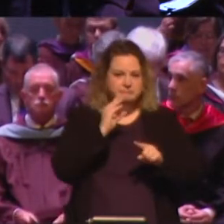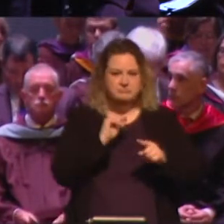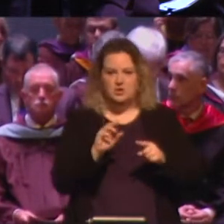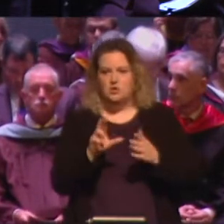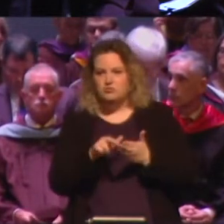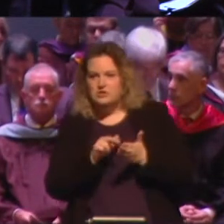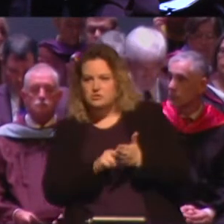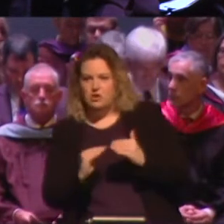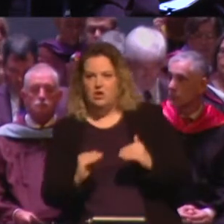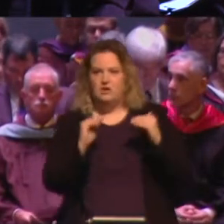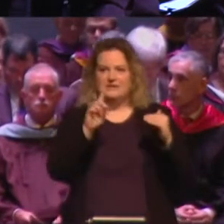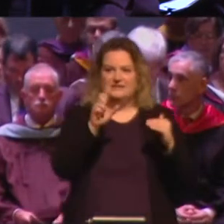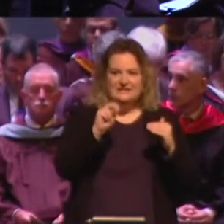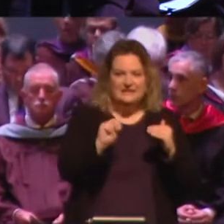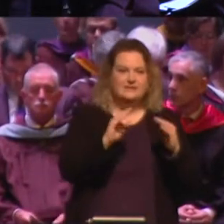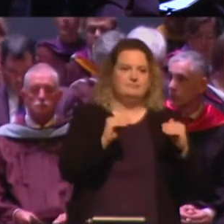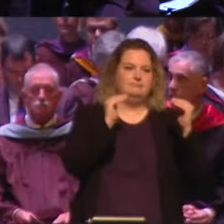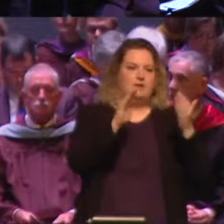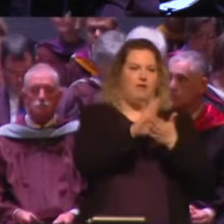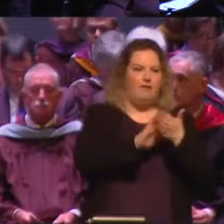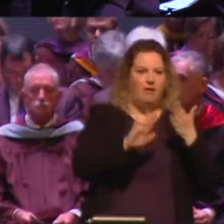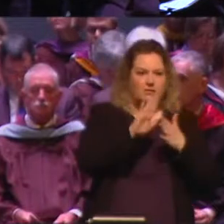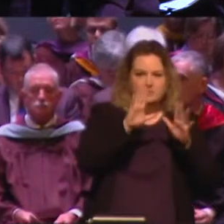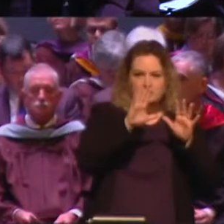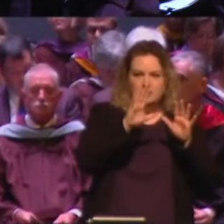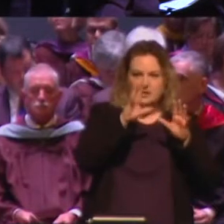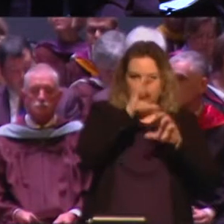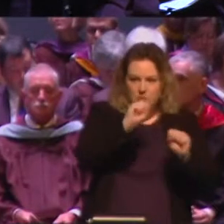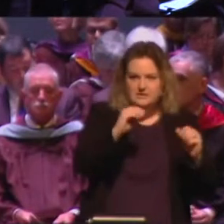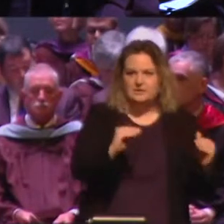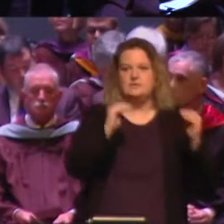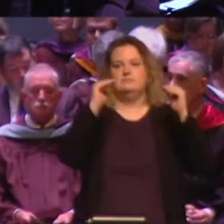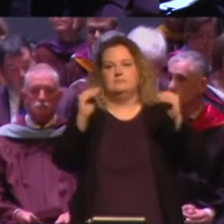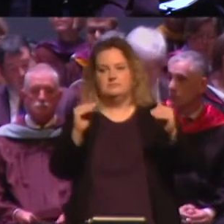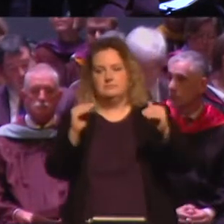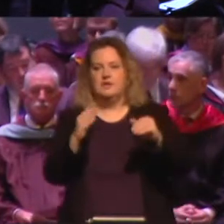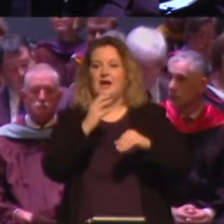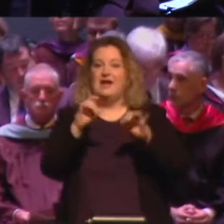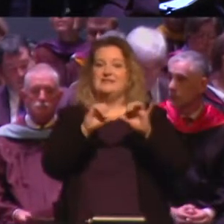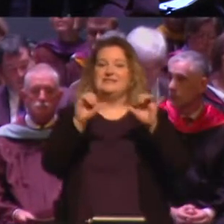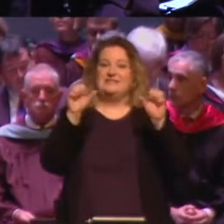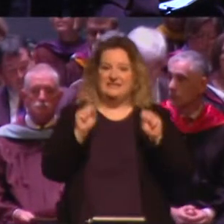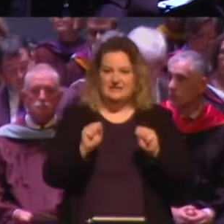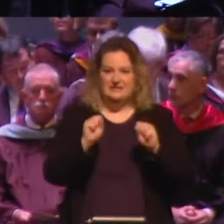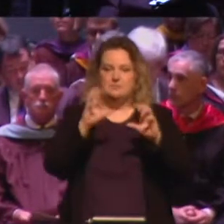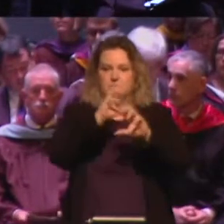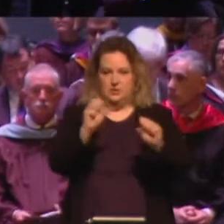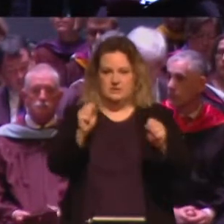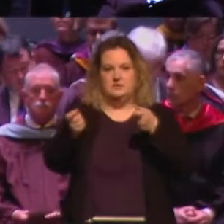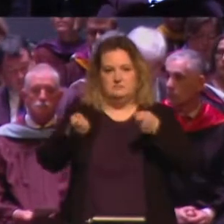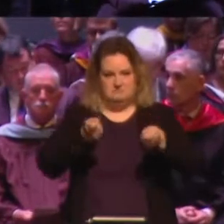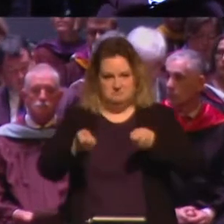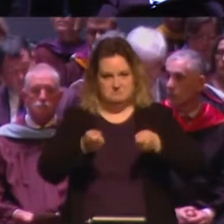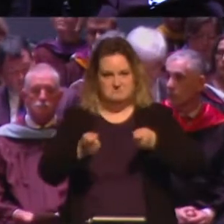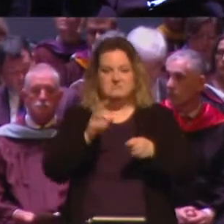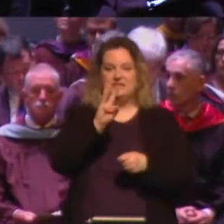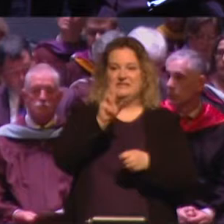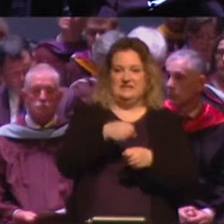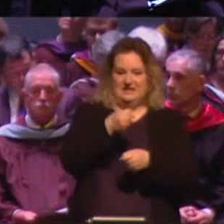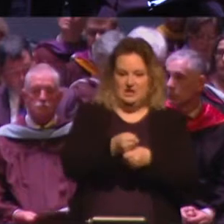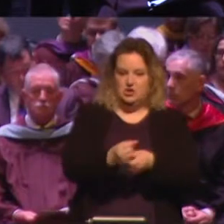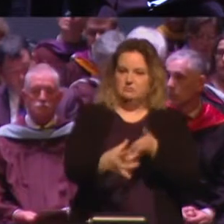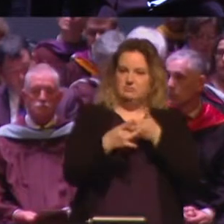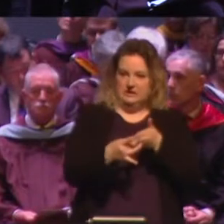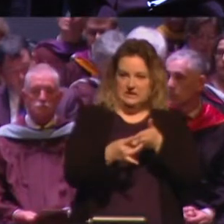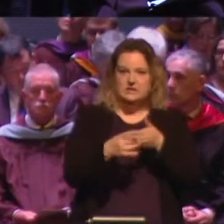2 college presidencies and then to 2 system presidents and 2 system presidencies, and his 6 years in a